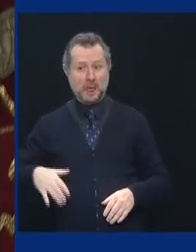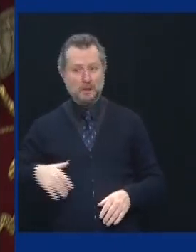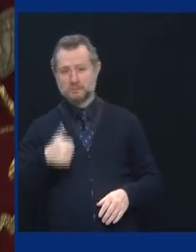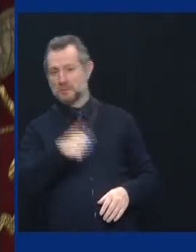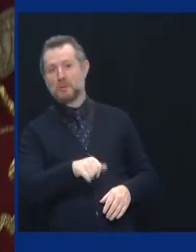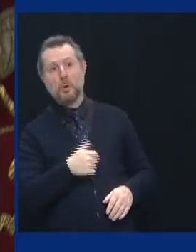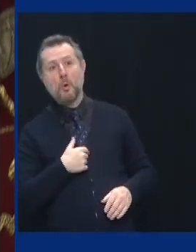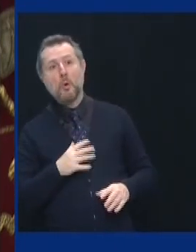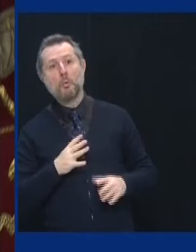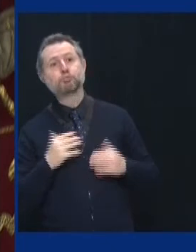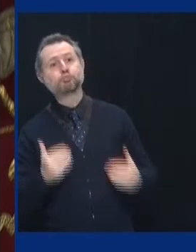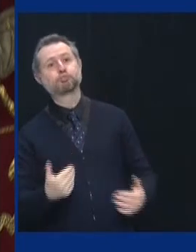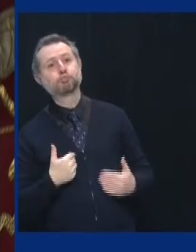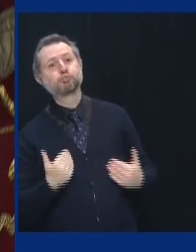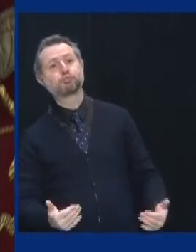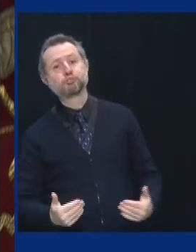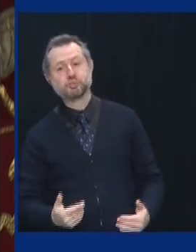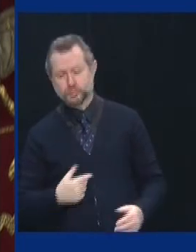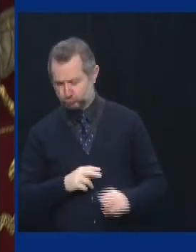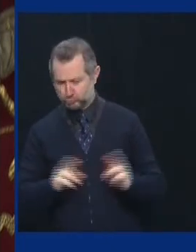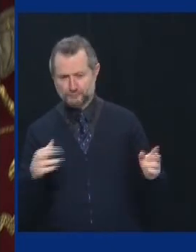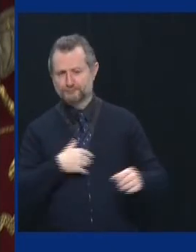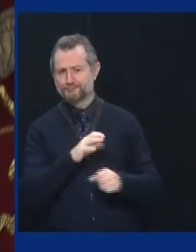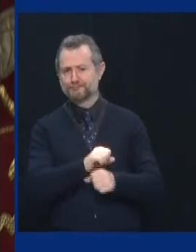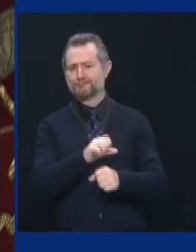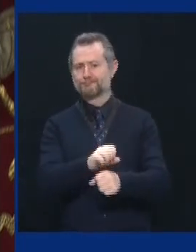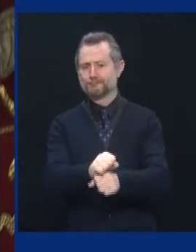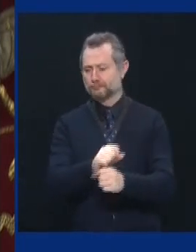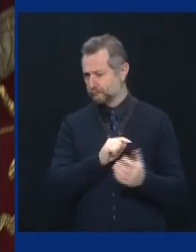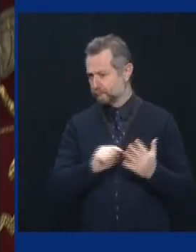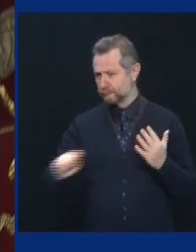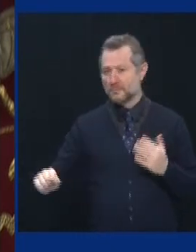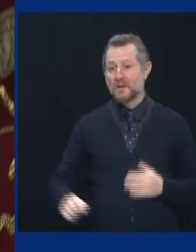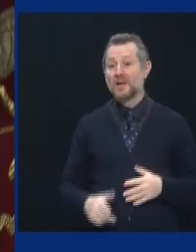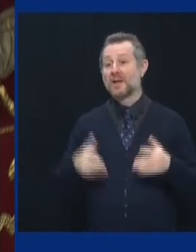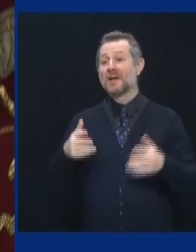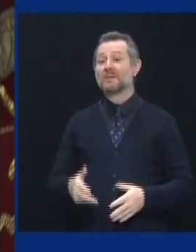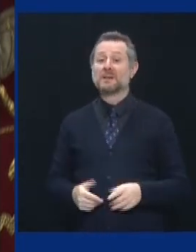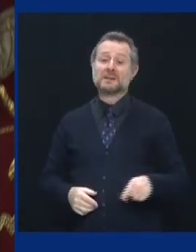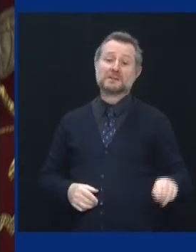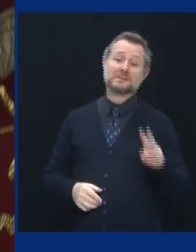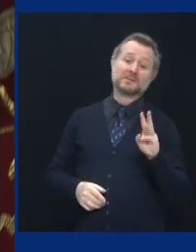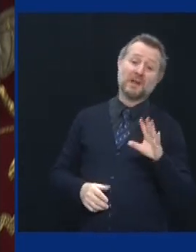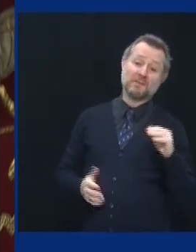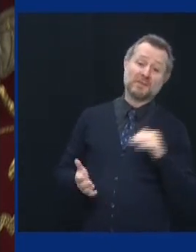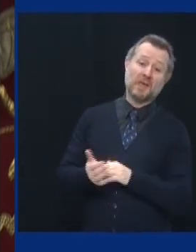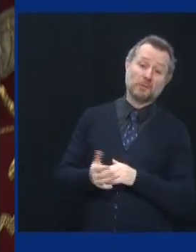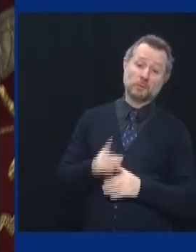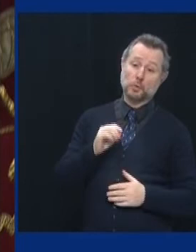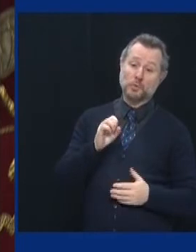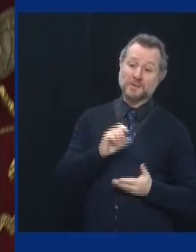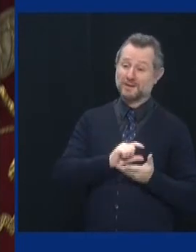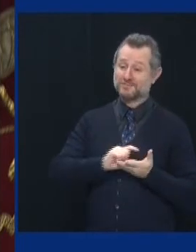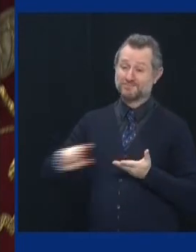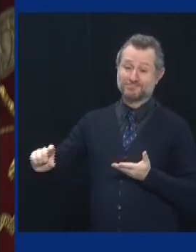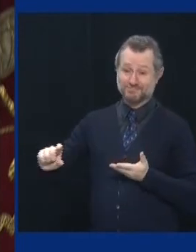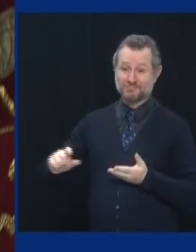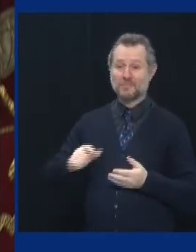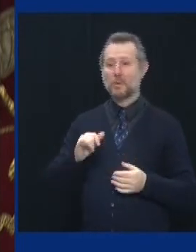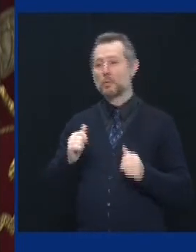take a dose, that will be the balance of it. And the rest of it, about 65,000 doses, we'll work with our partners